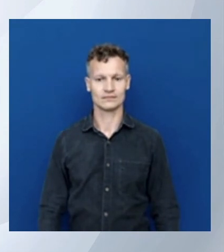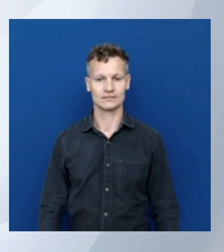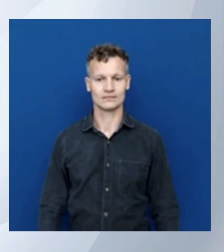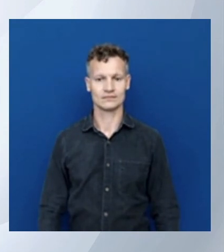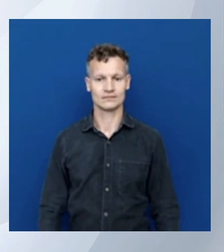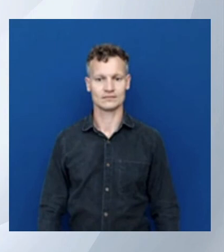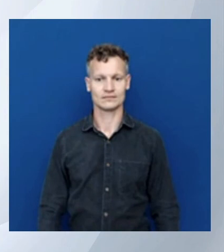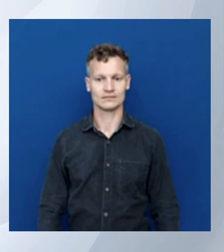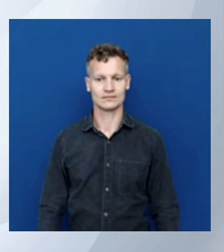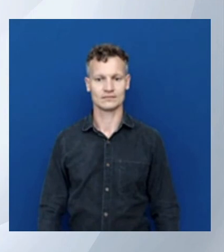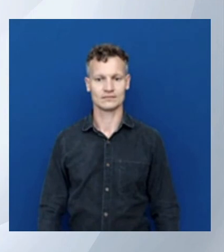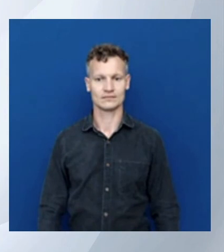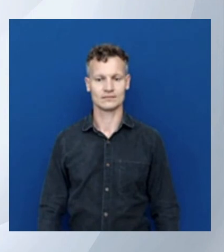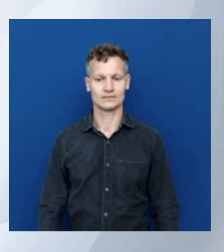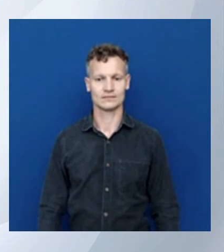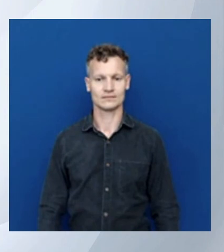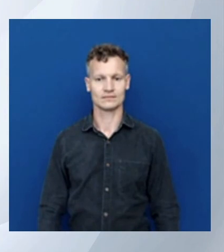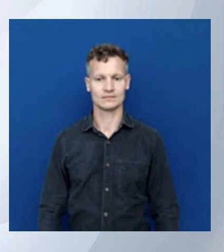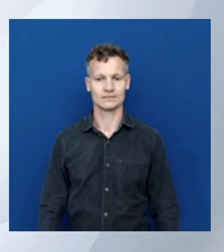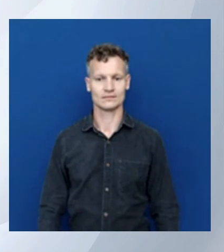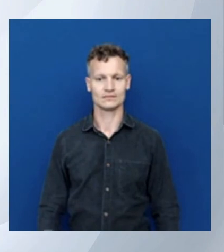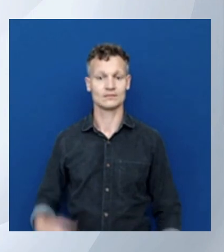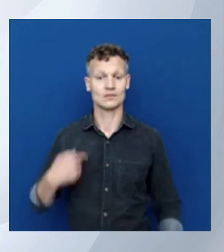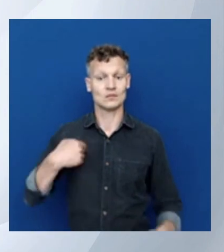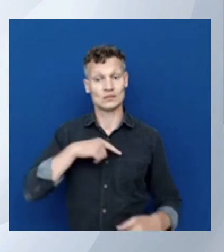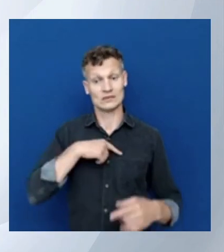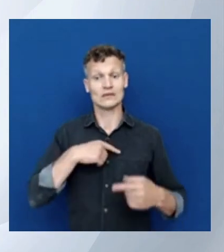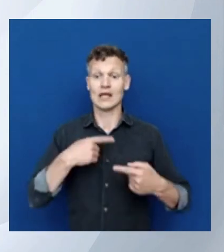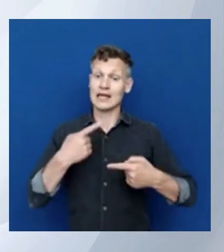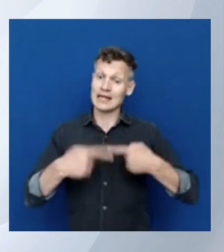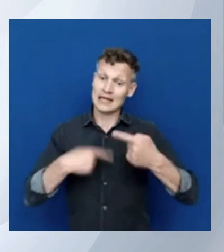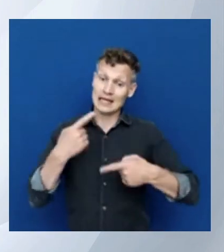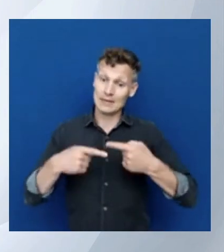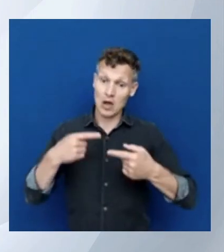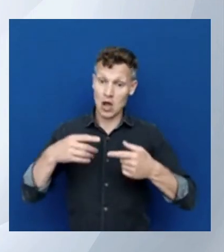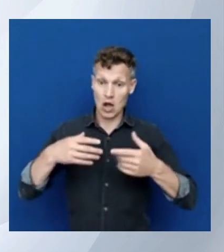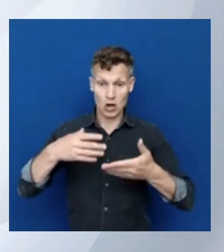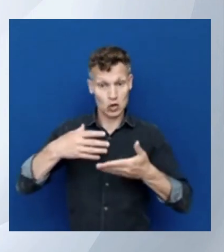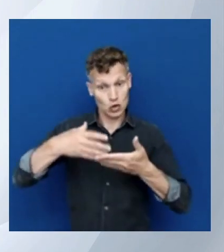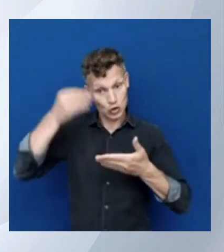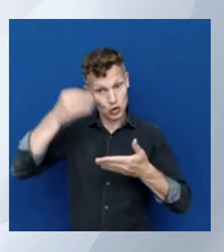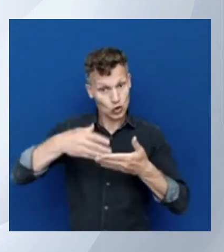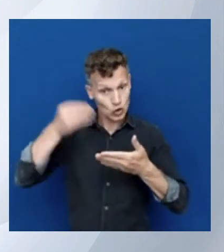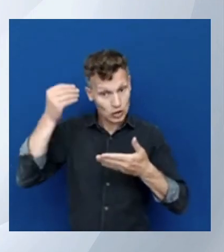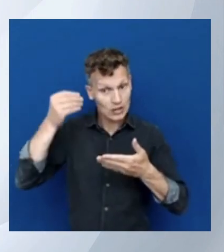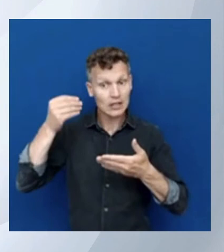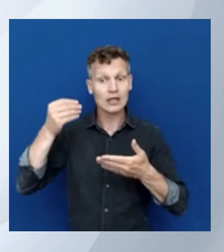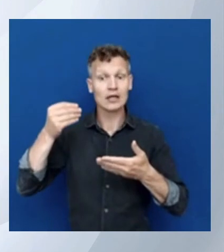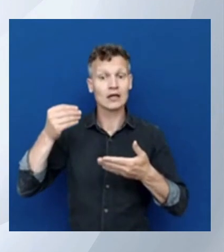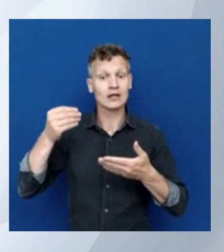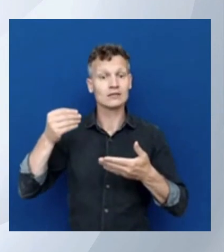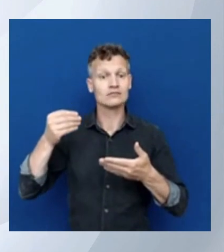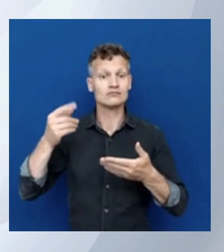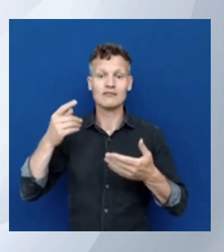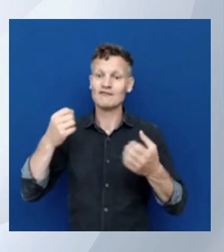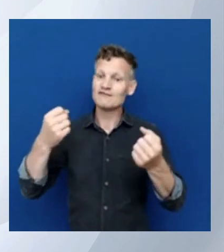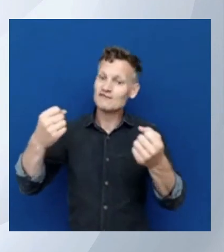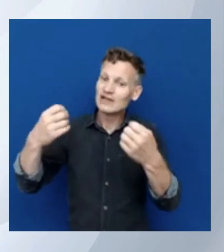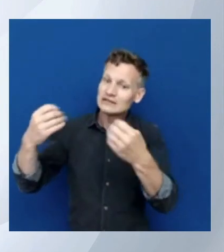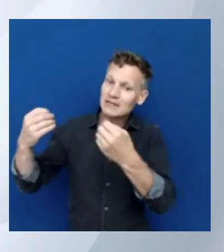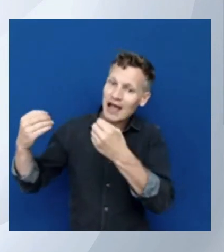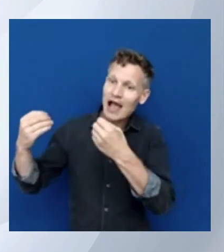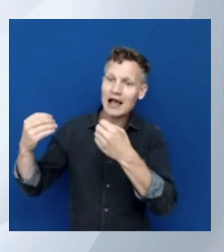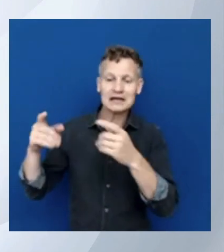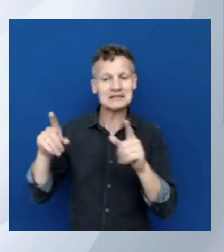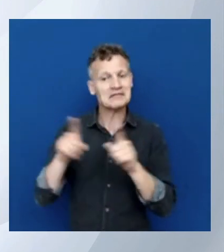You just keep on learning from each event you do and each bit of feedback you get.